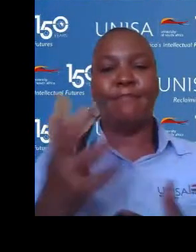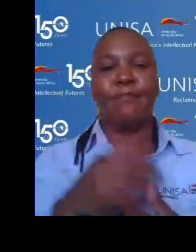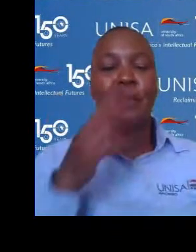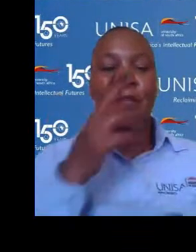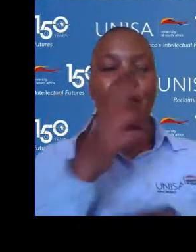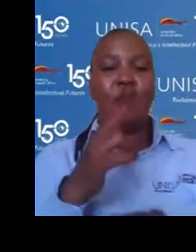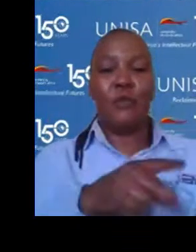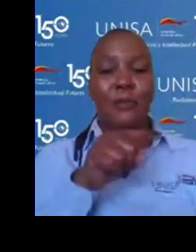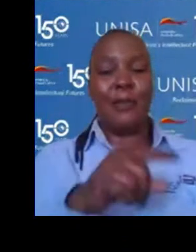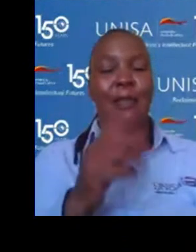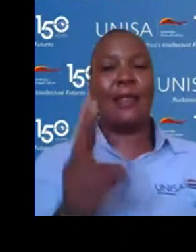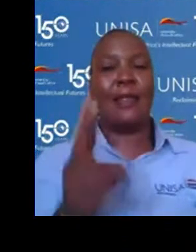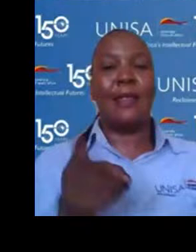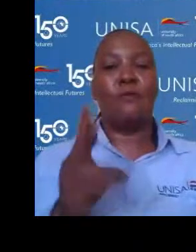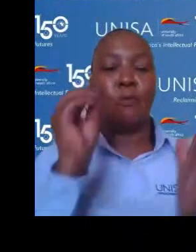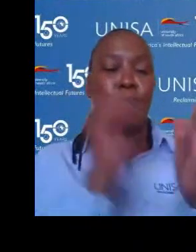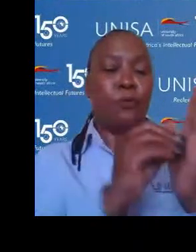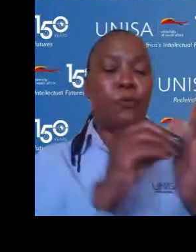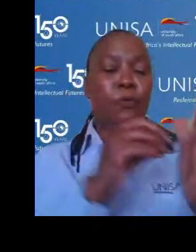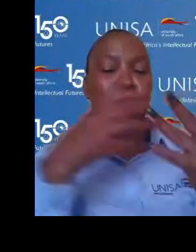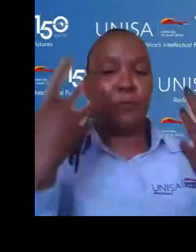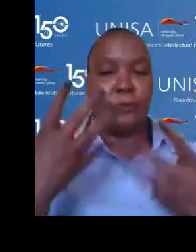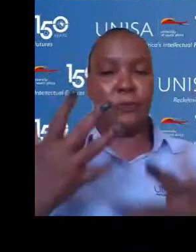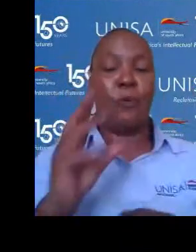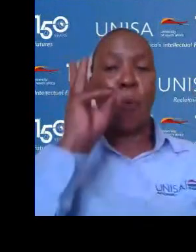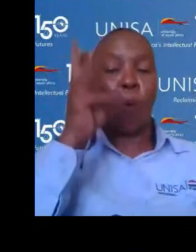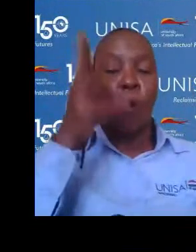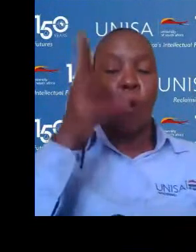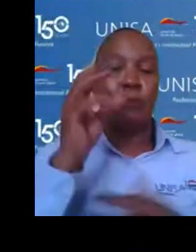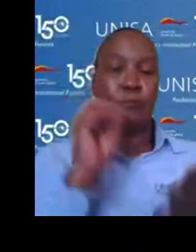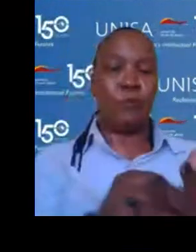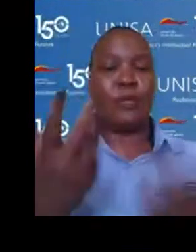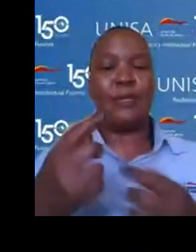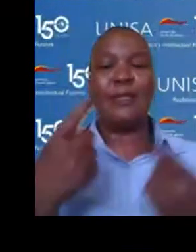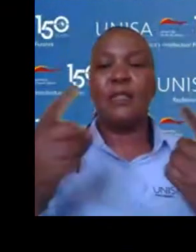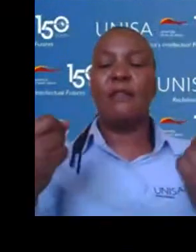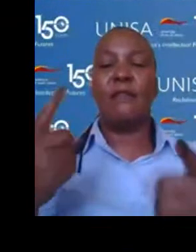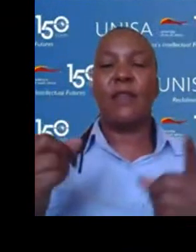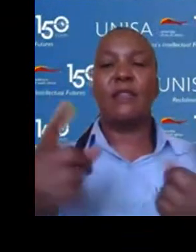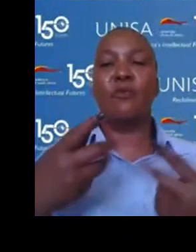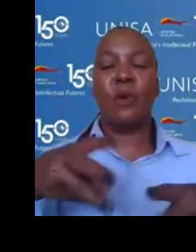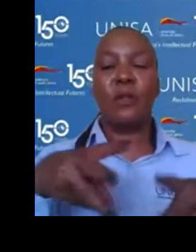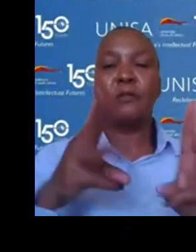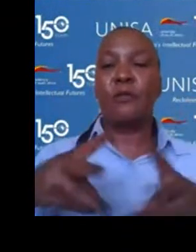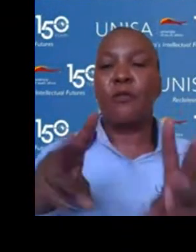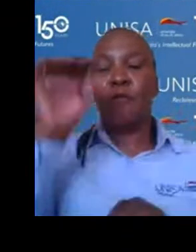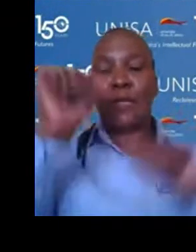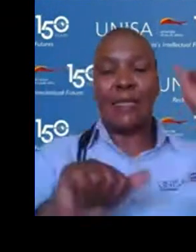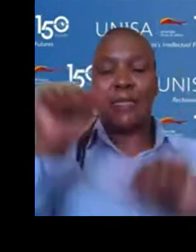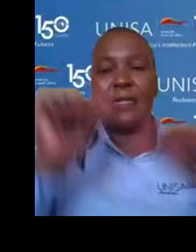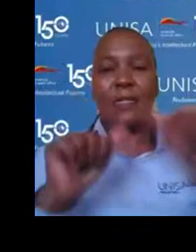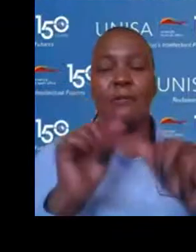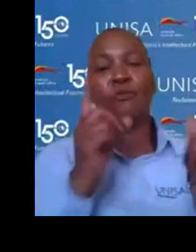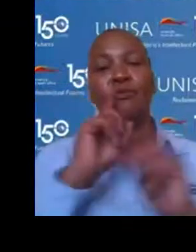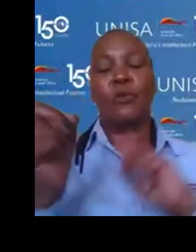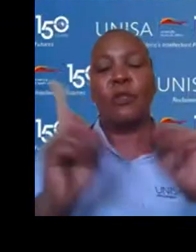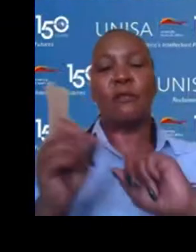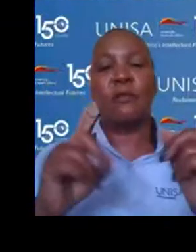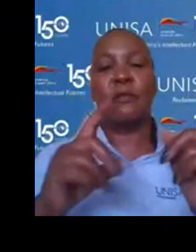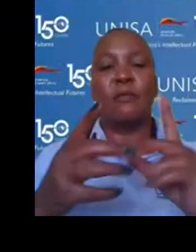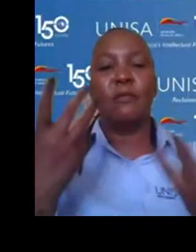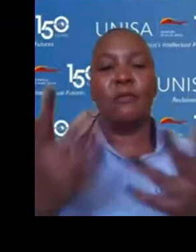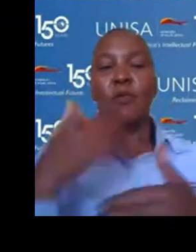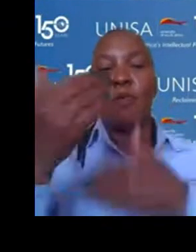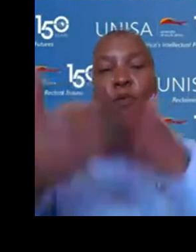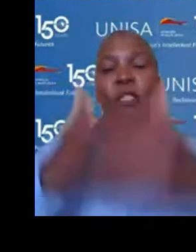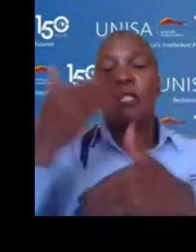will be posted, it's about the different types of assessments. When we're talking about continuous